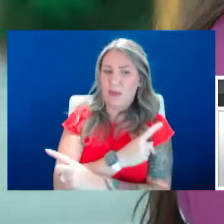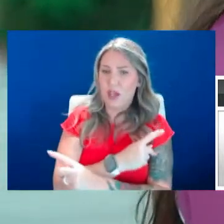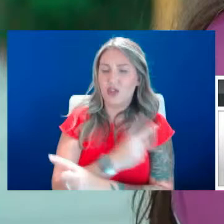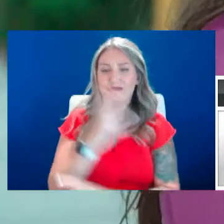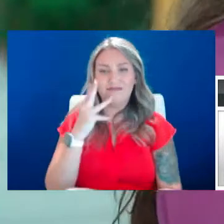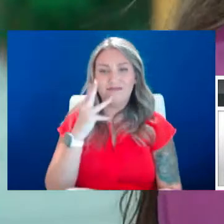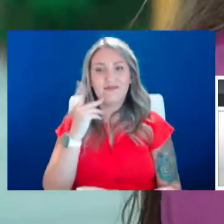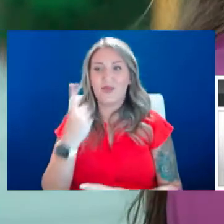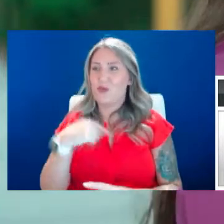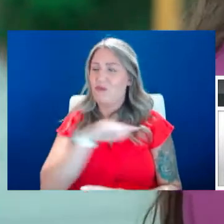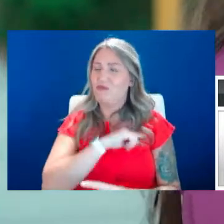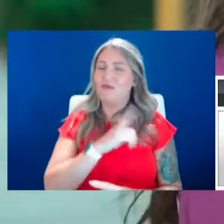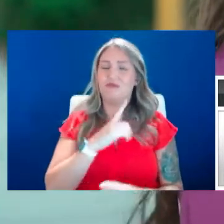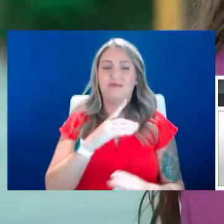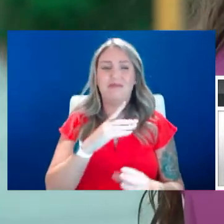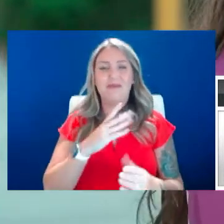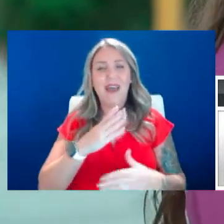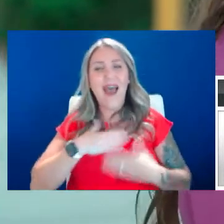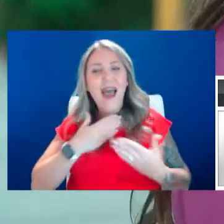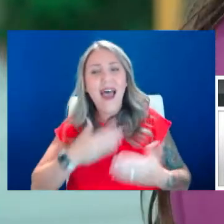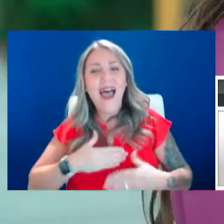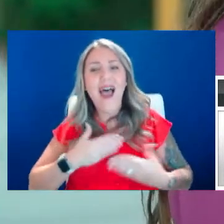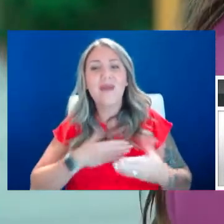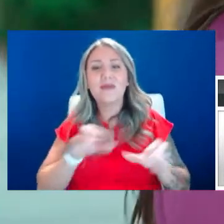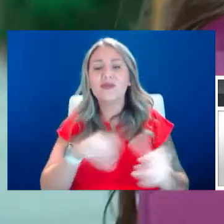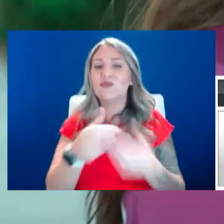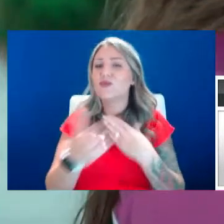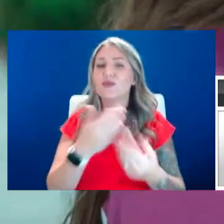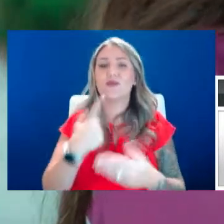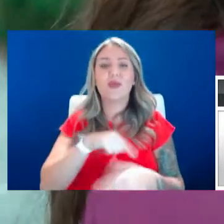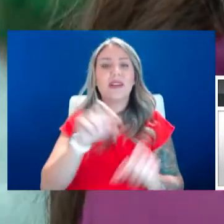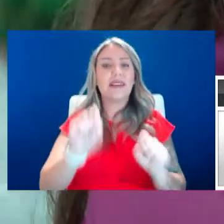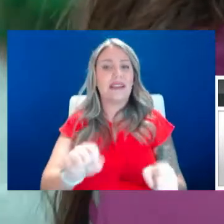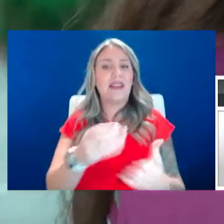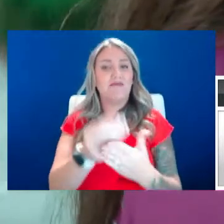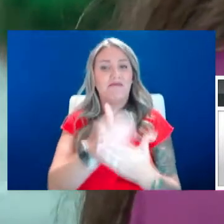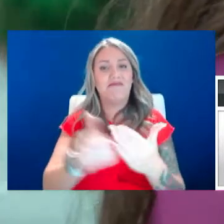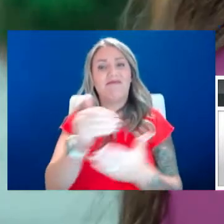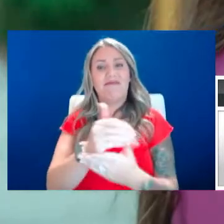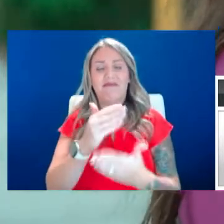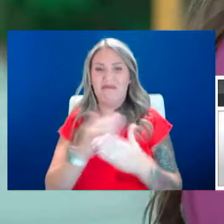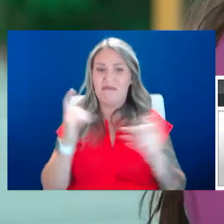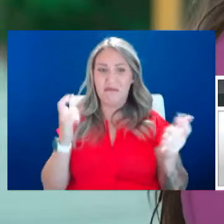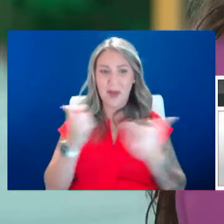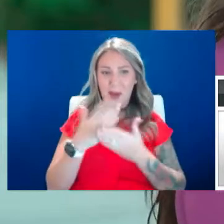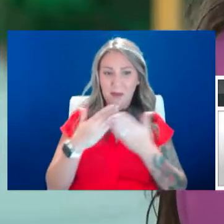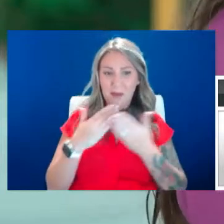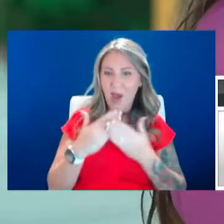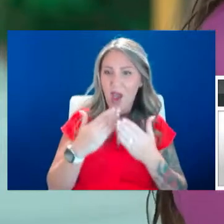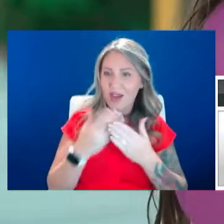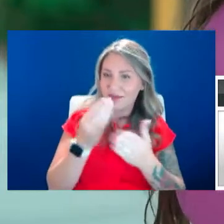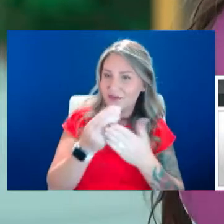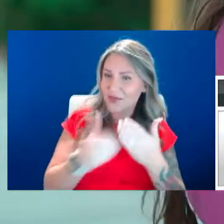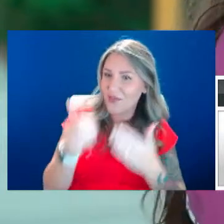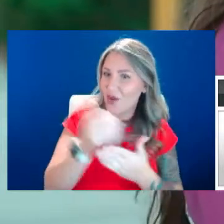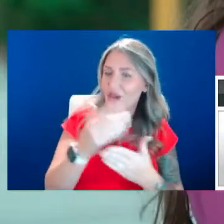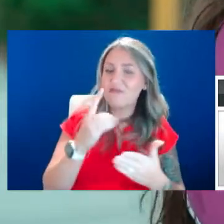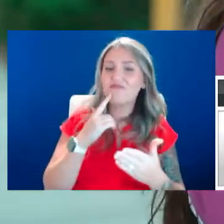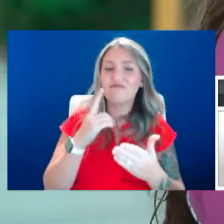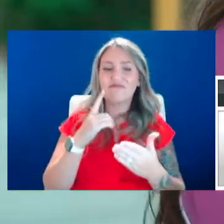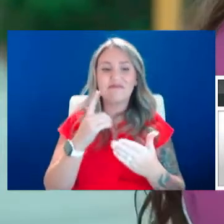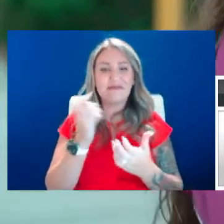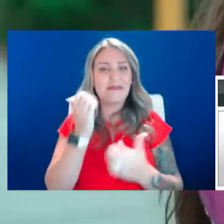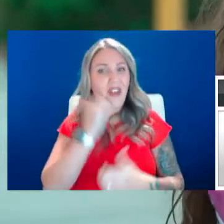dive in and do as much as we can to fundraise. So that's the other huge part of this is the fundraising. So just every day trying to think of